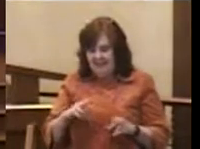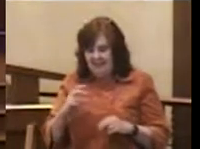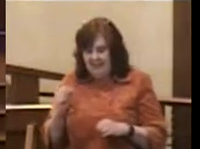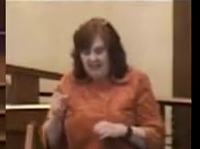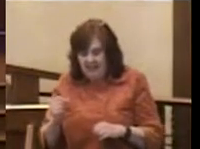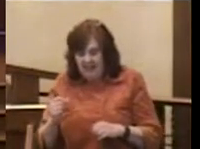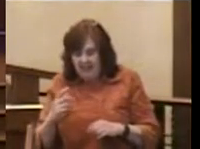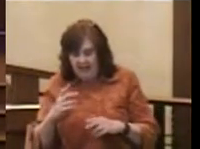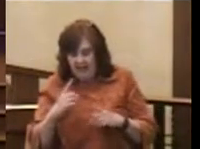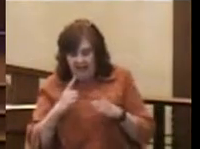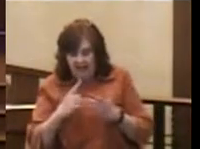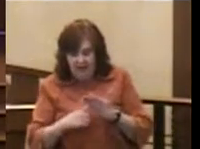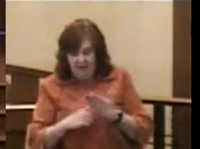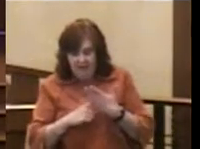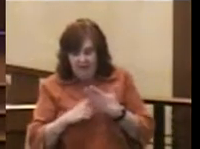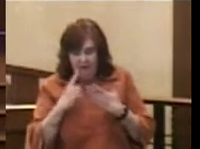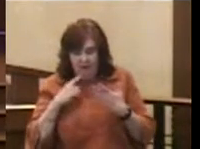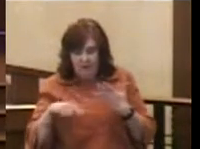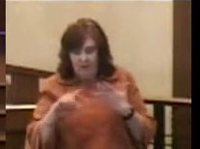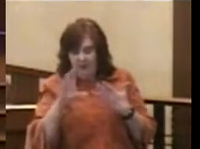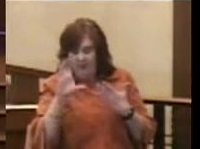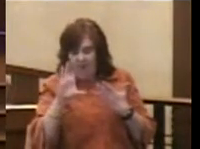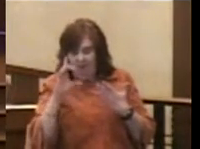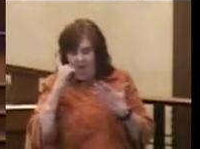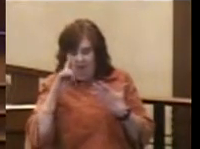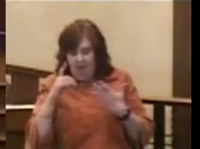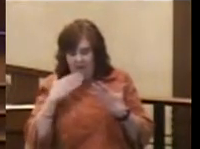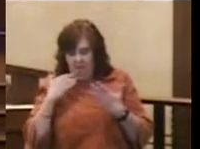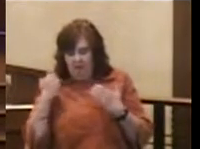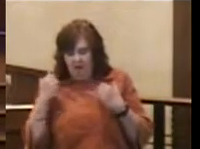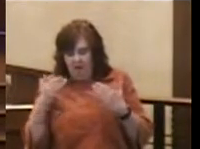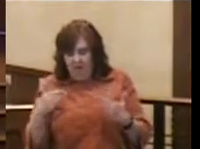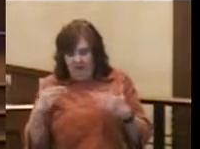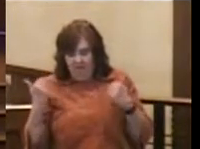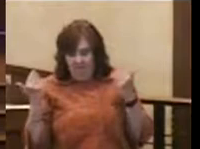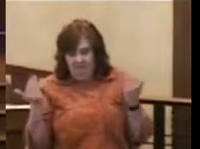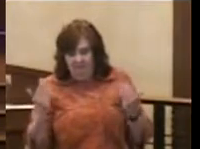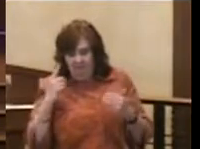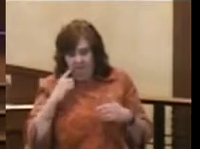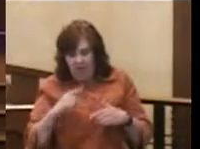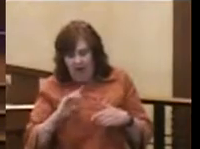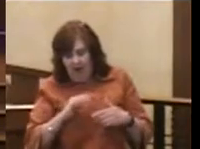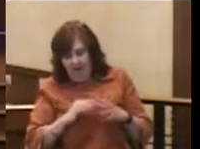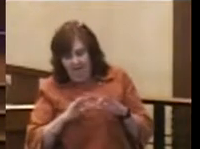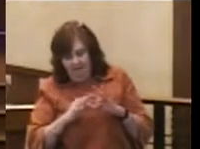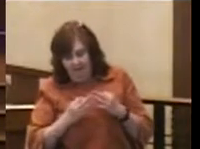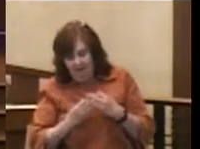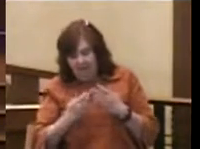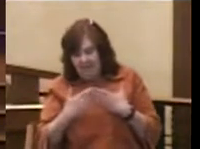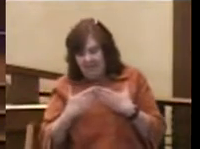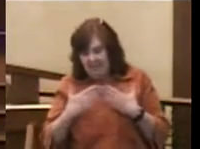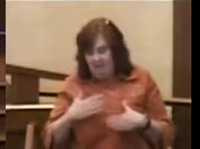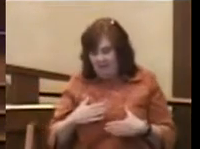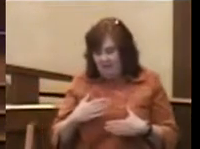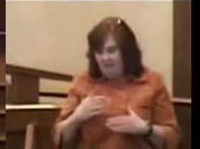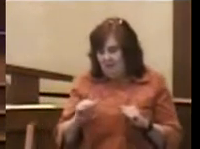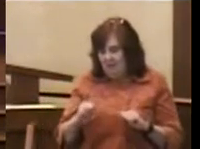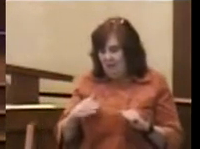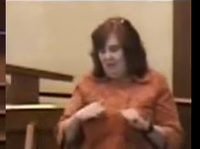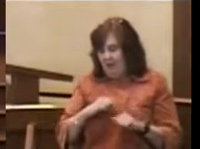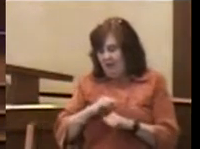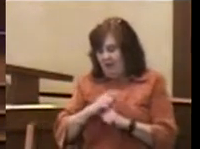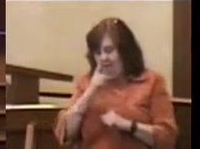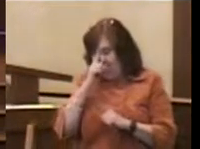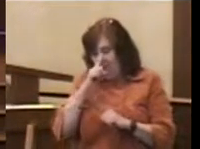dialogue and conversation for those looking to find better ways forward for the sake of our families and neighbors. May we work